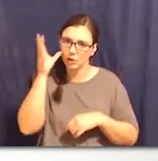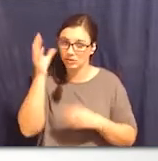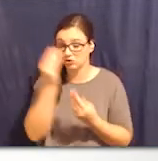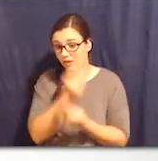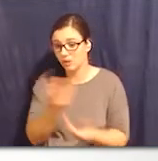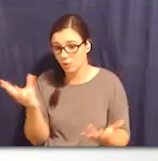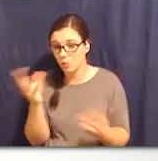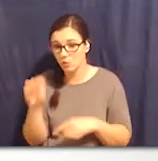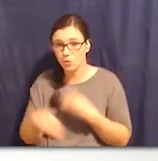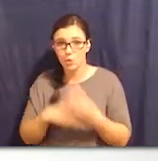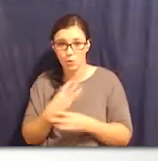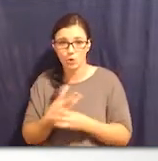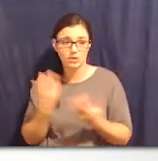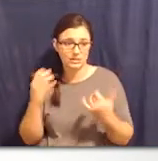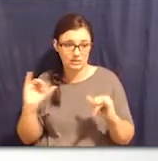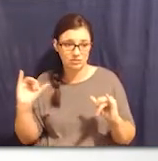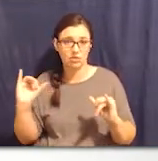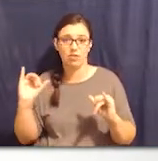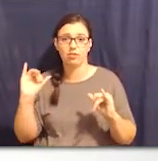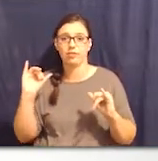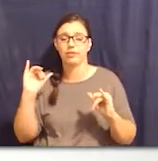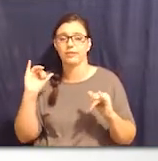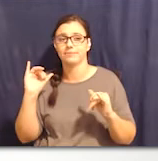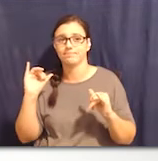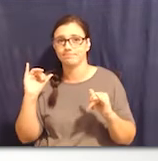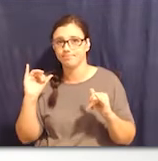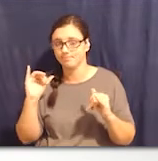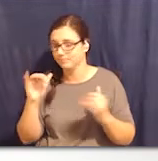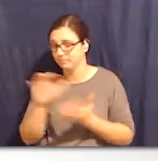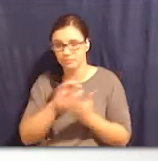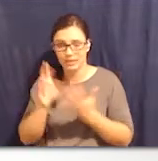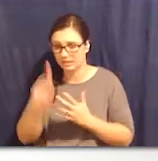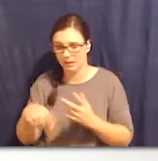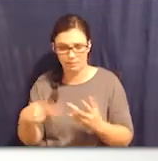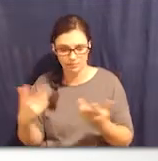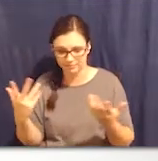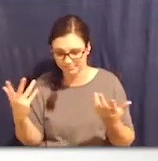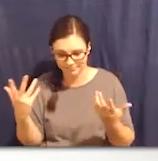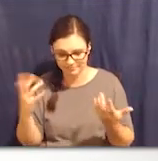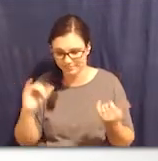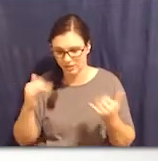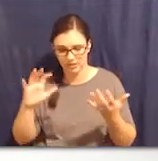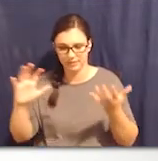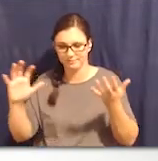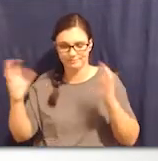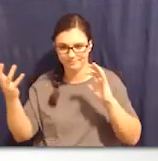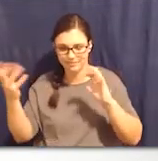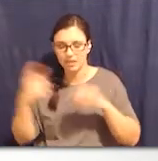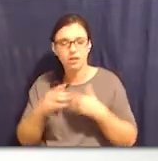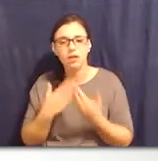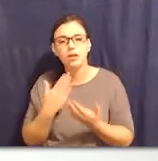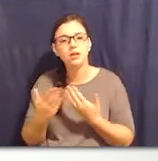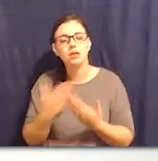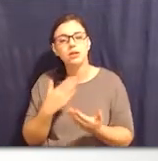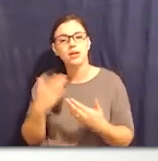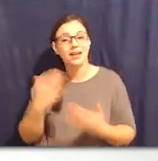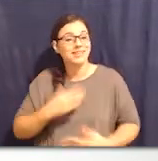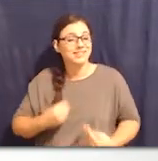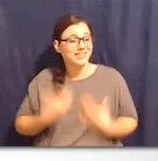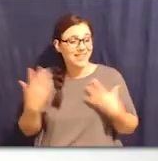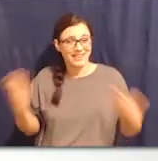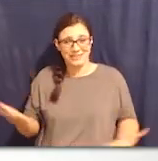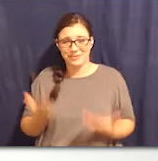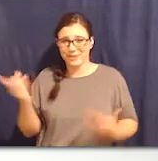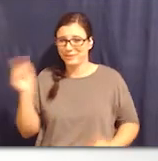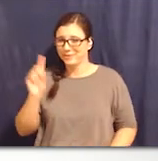doing that in France. Okay, just to let you know that the world is still a mixed up place. But